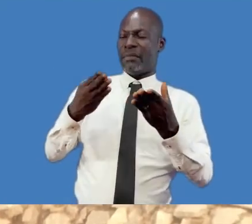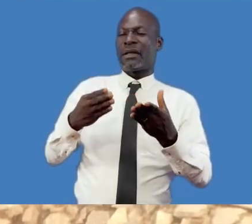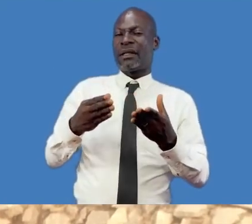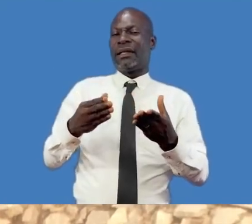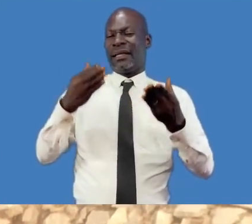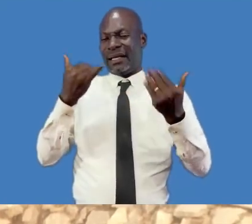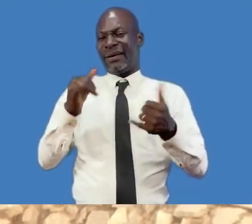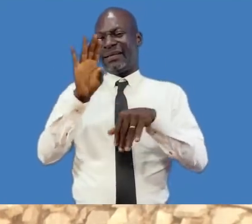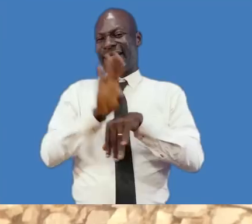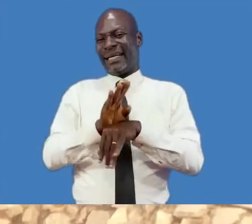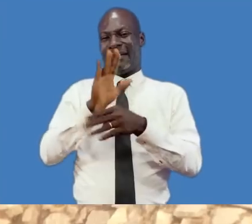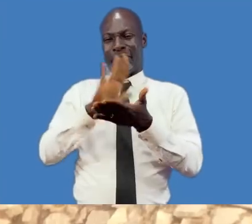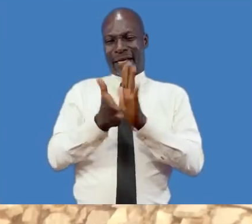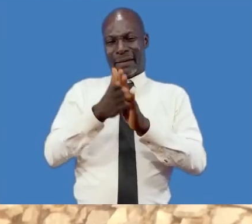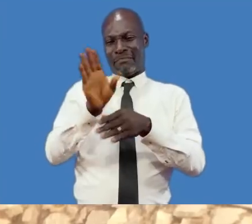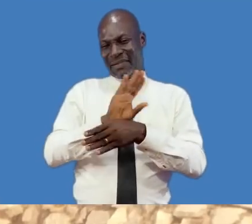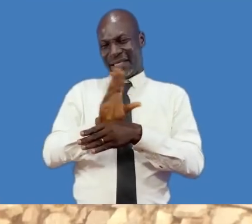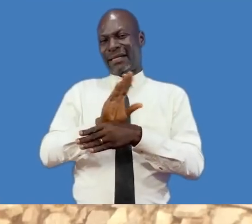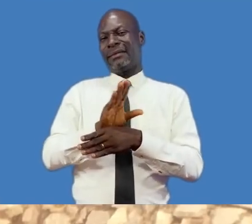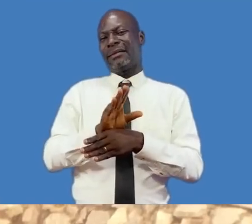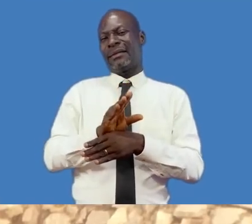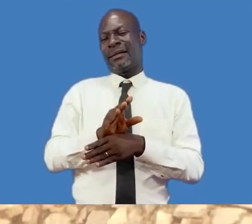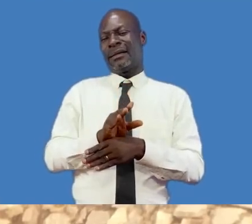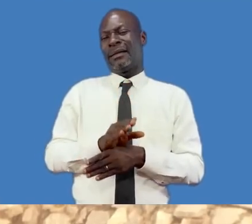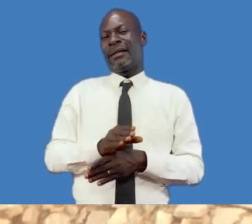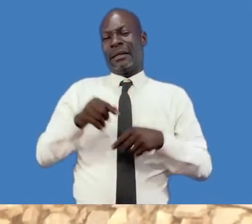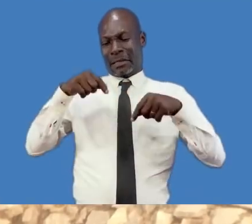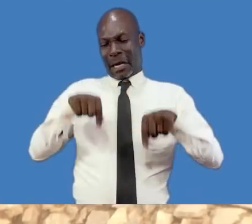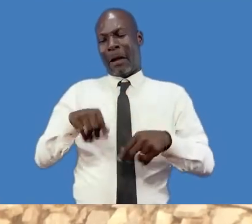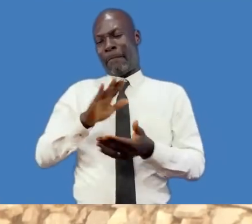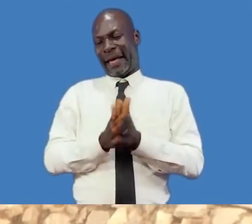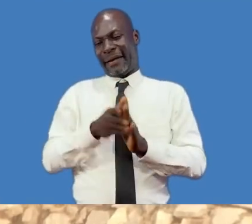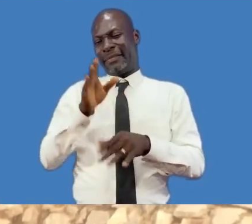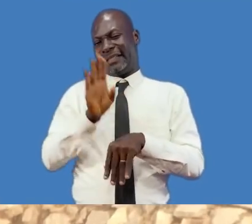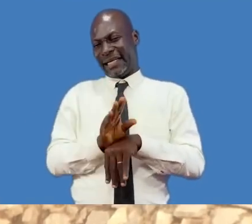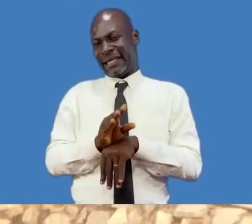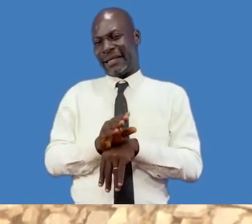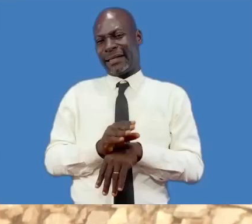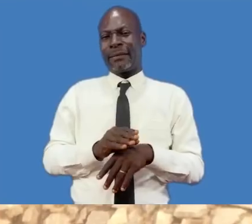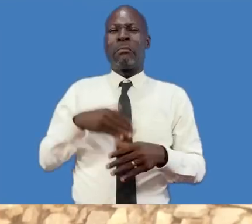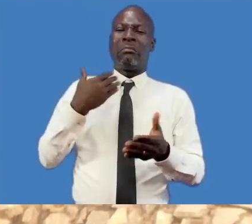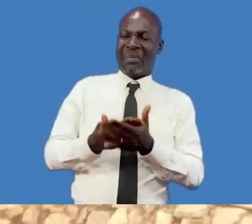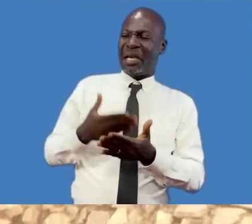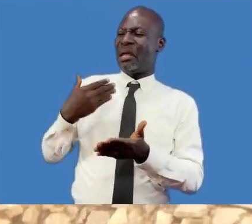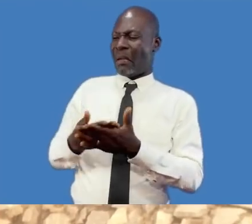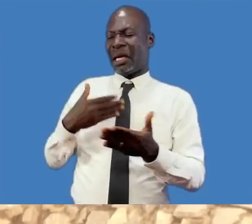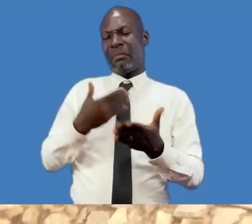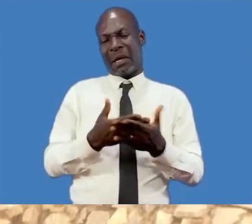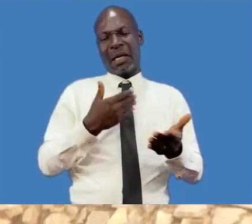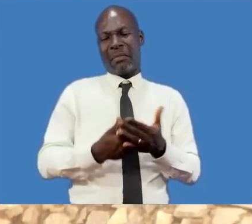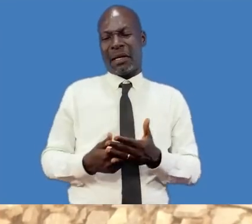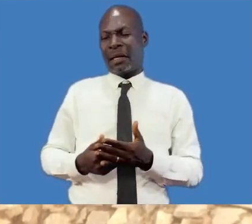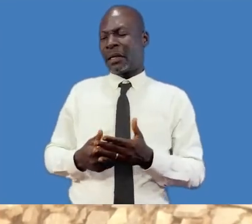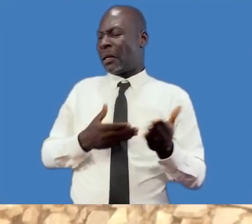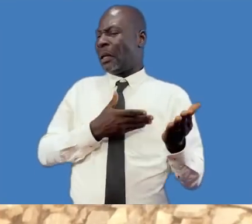ene asori ayede adane businesses enti no ene ene ayete sai asori no sikasam kofa